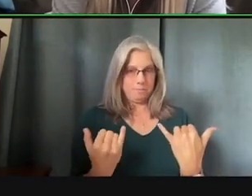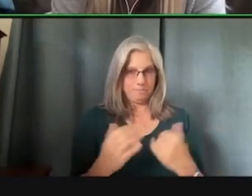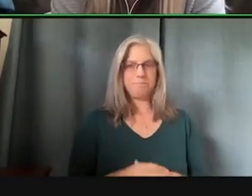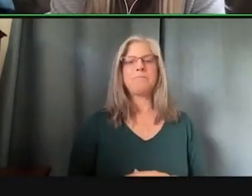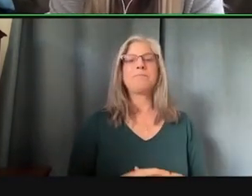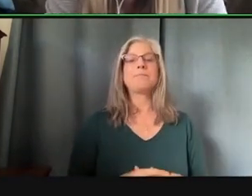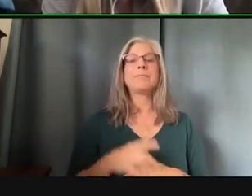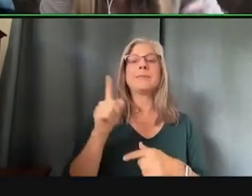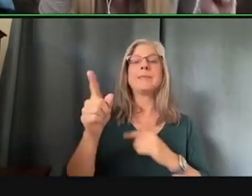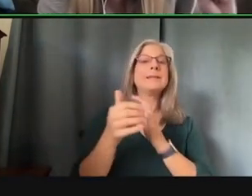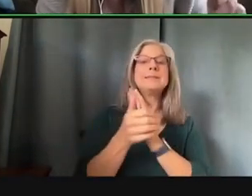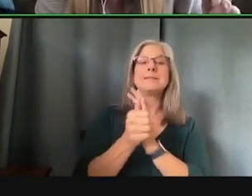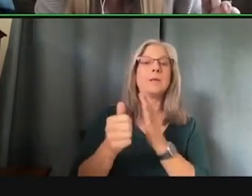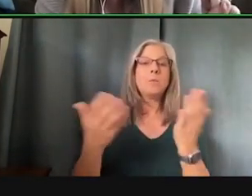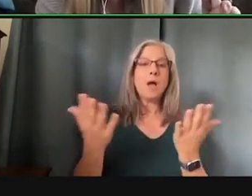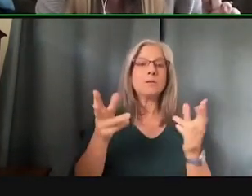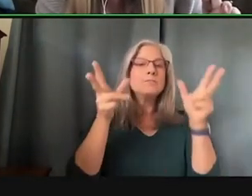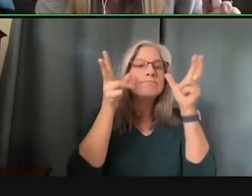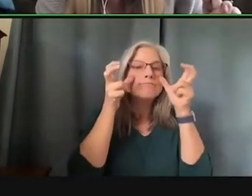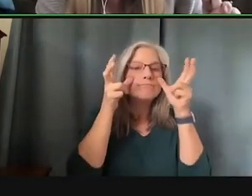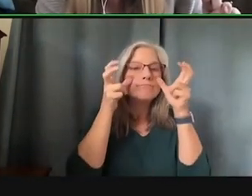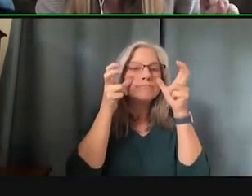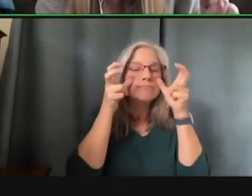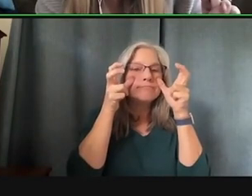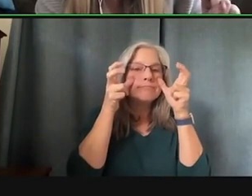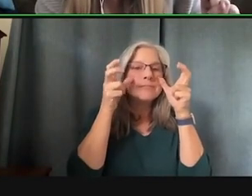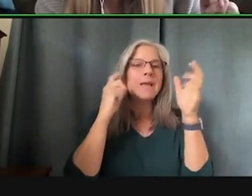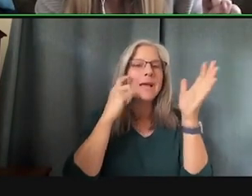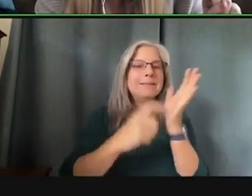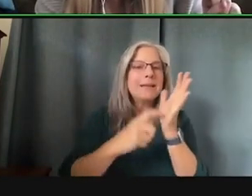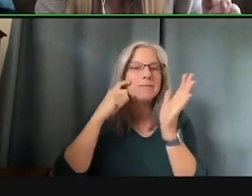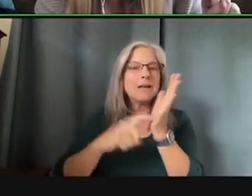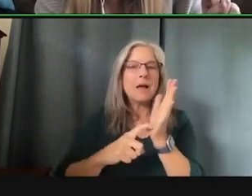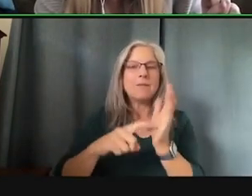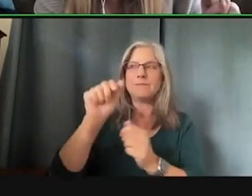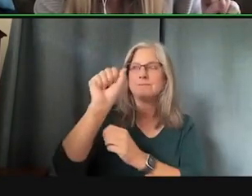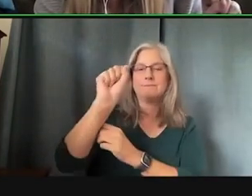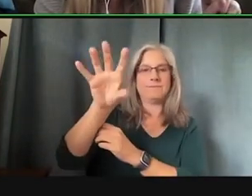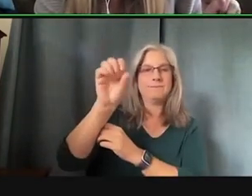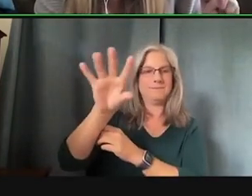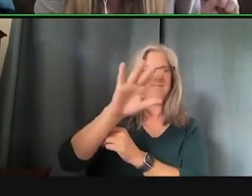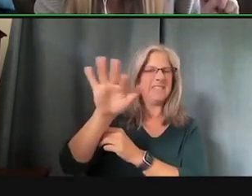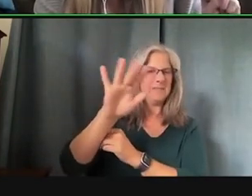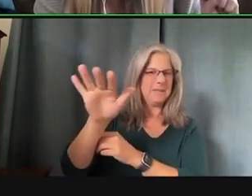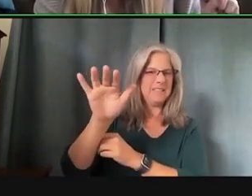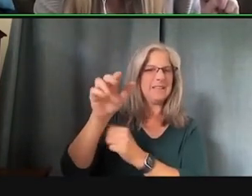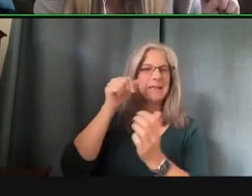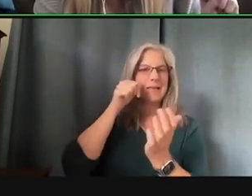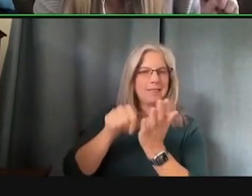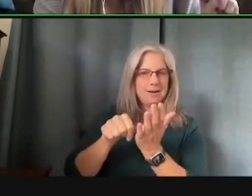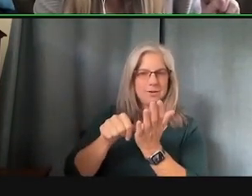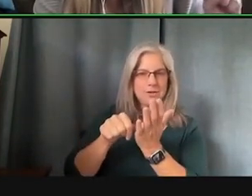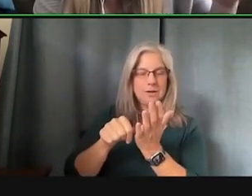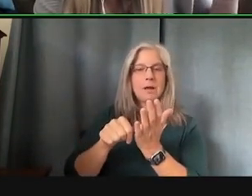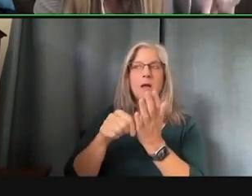the skill is receptive identification of an ASL letter and matching that to